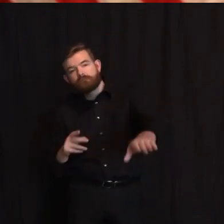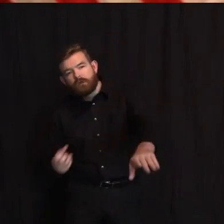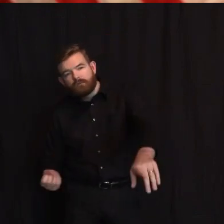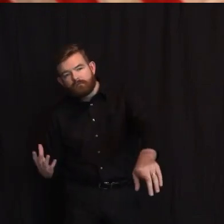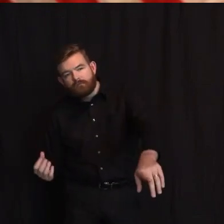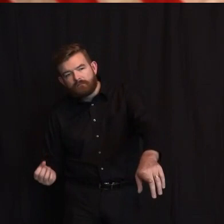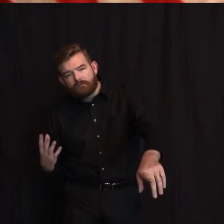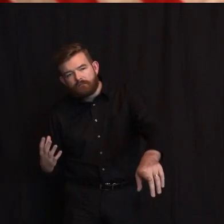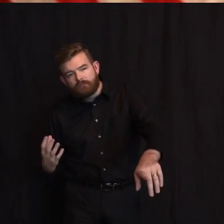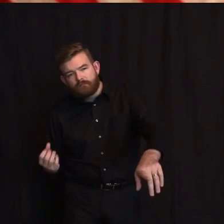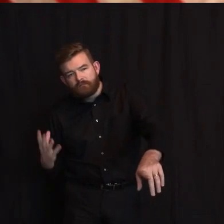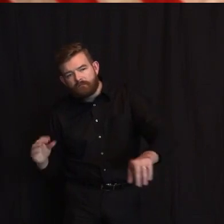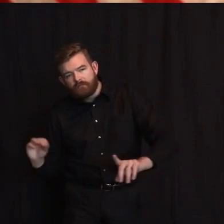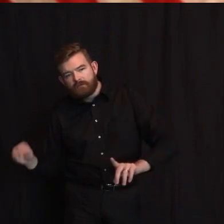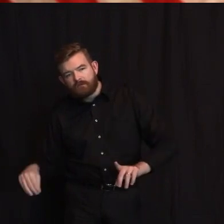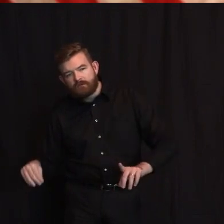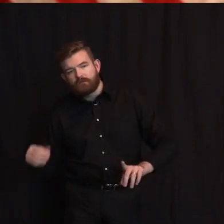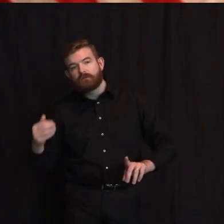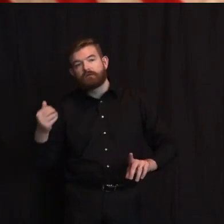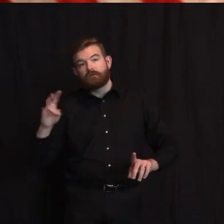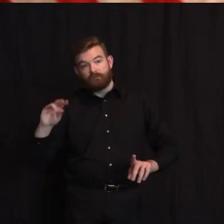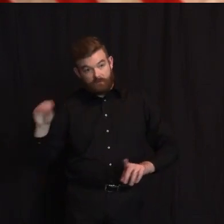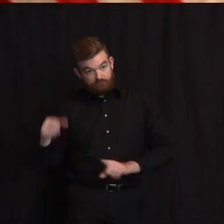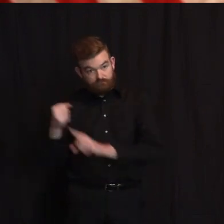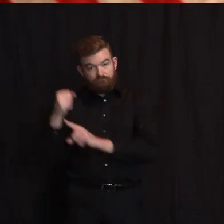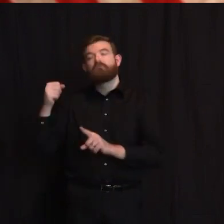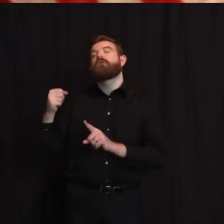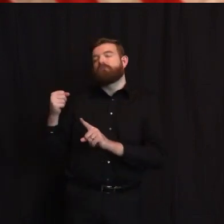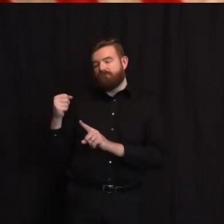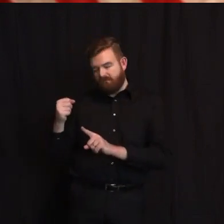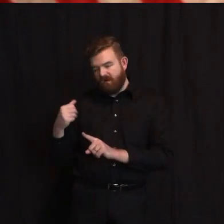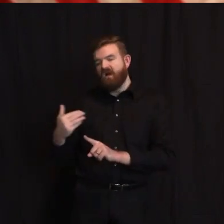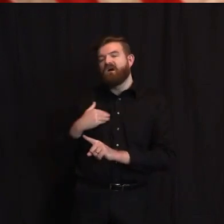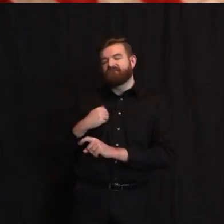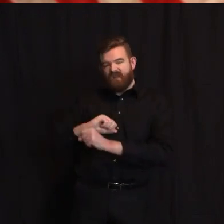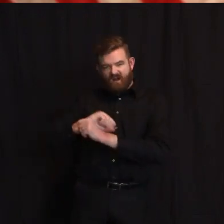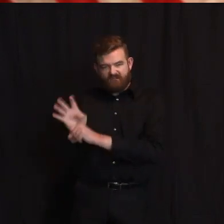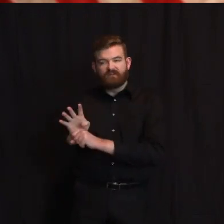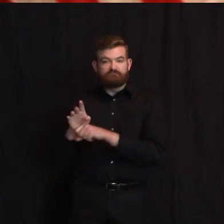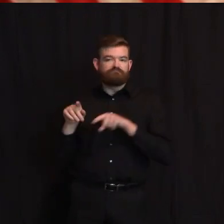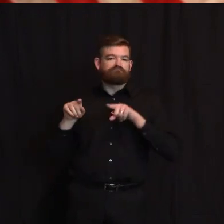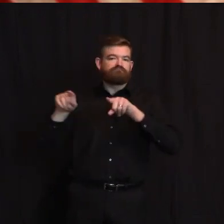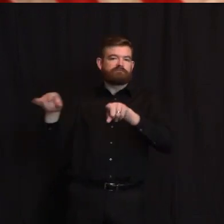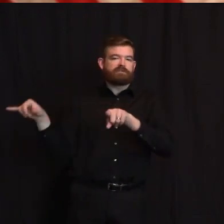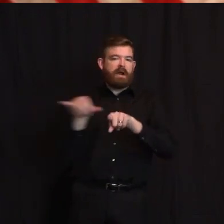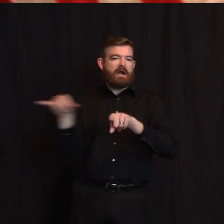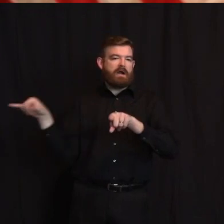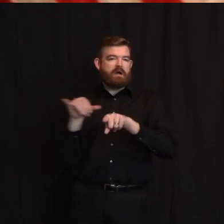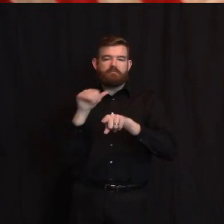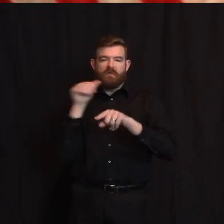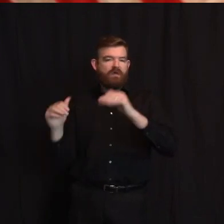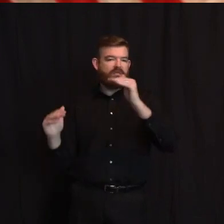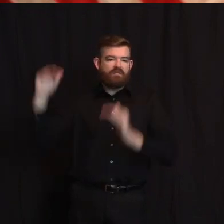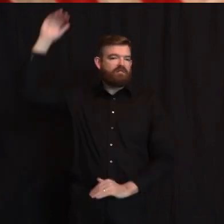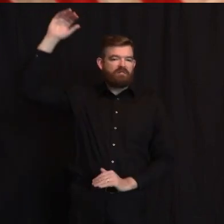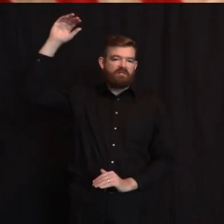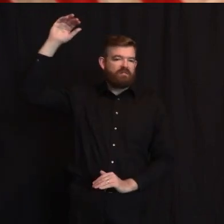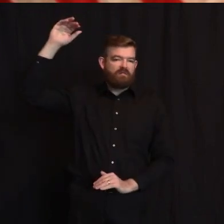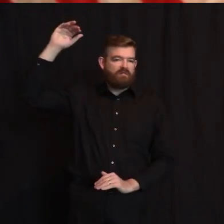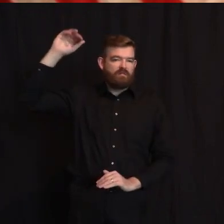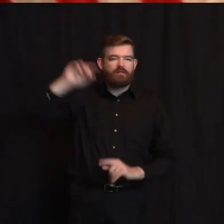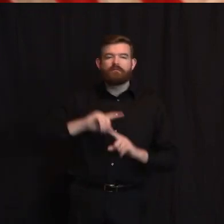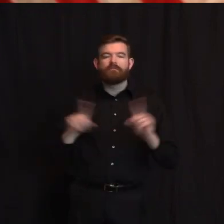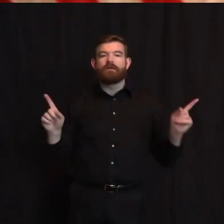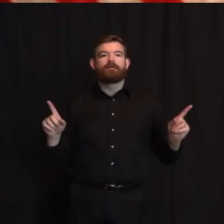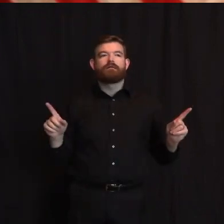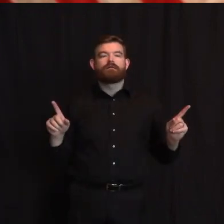including that piece of information. But that is not like we're seeing elsewhere, and we have to get to the bottom of that. So, for